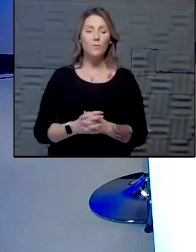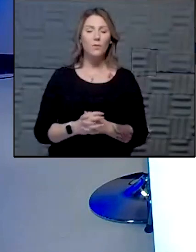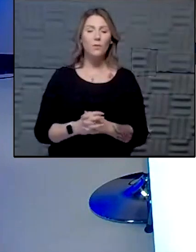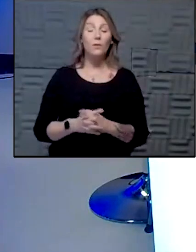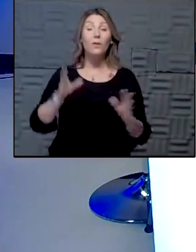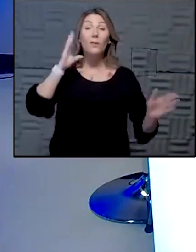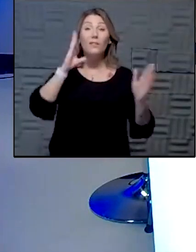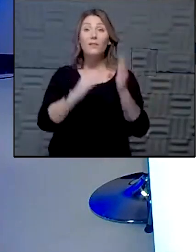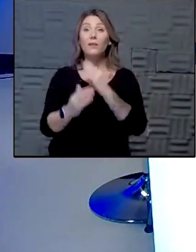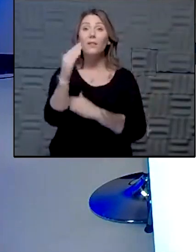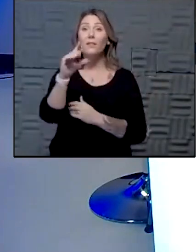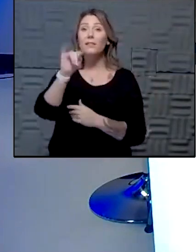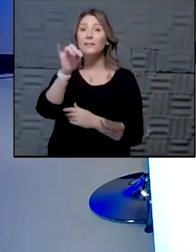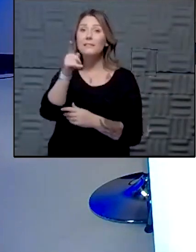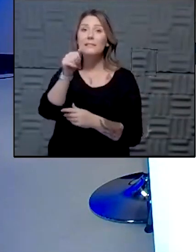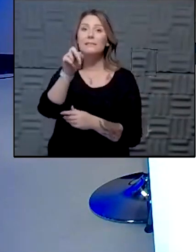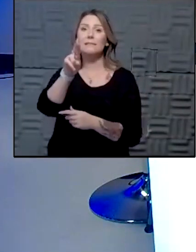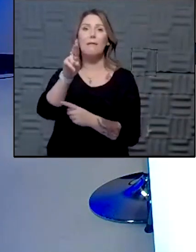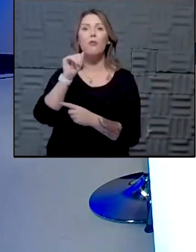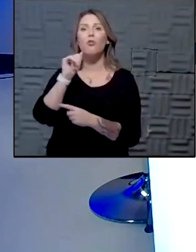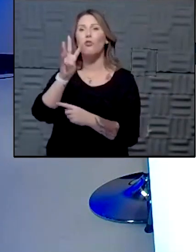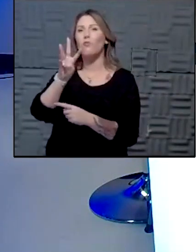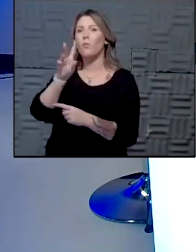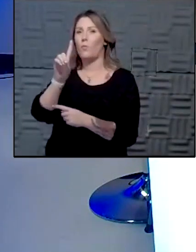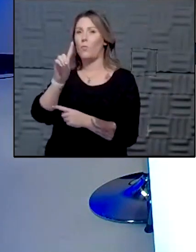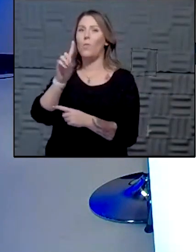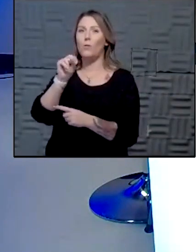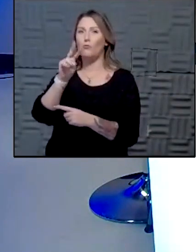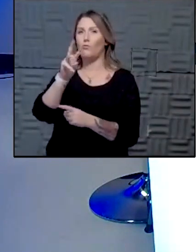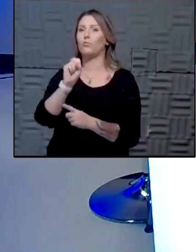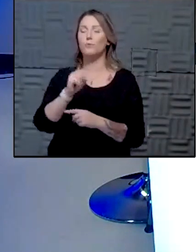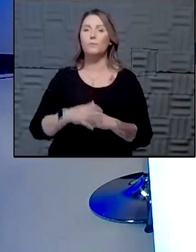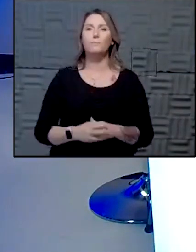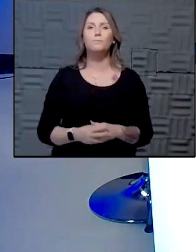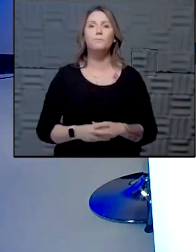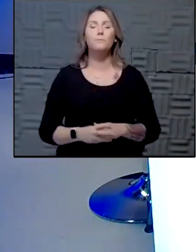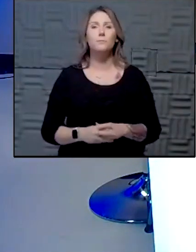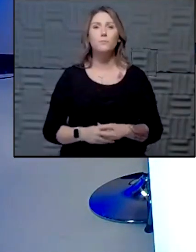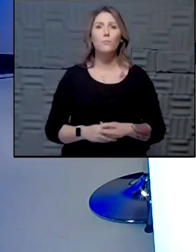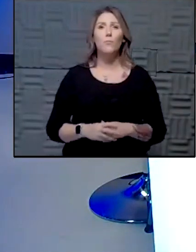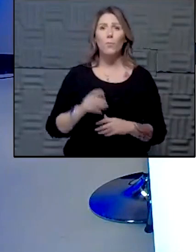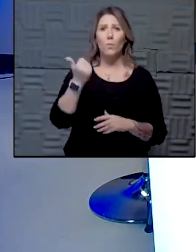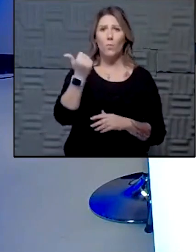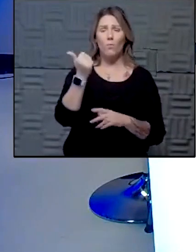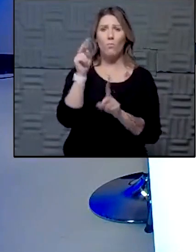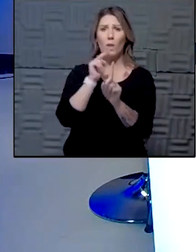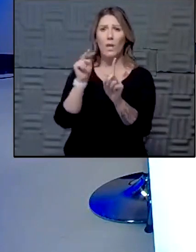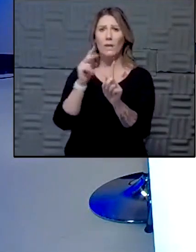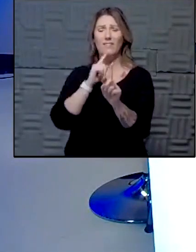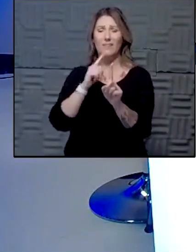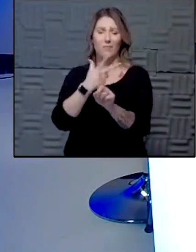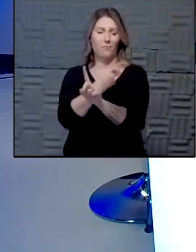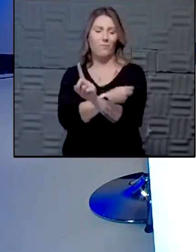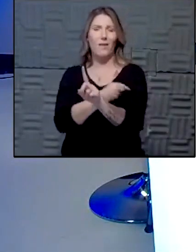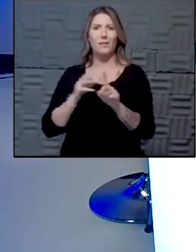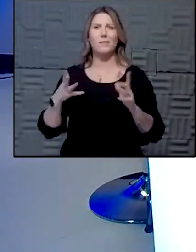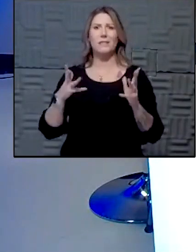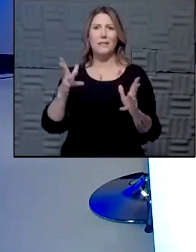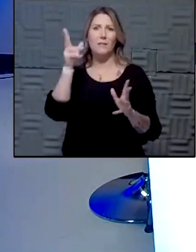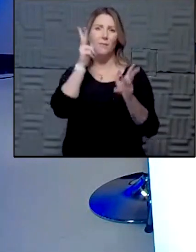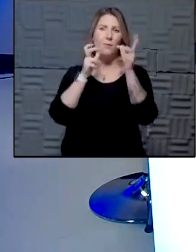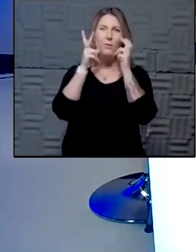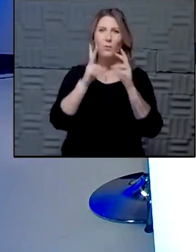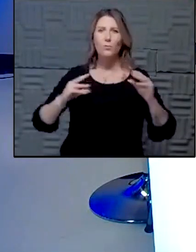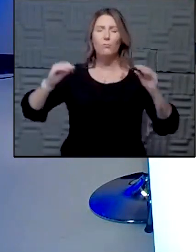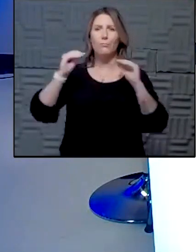Hi, guys. Good morning. It's Taylor Himness at 41. Hey, Taylor. Taylor. One of the aspects of vaccine hesitancy that I think we're hearing a little bit more